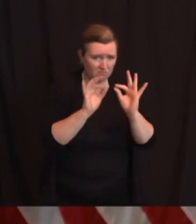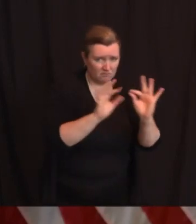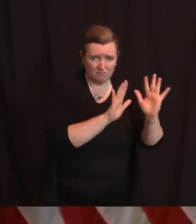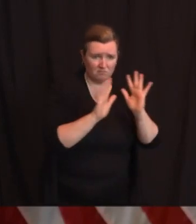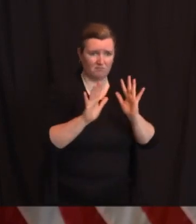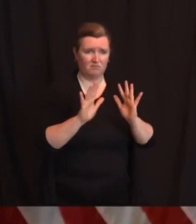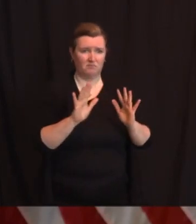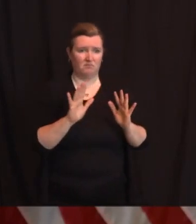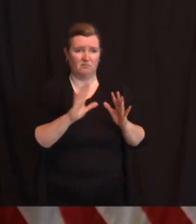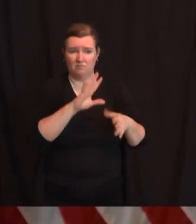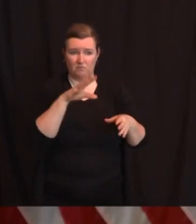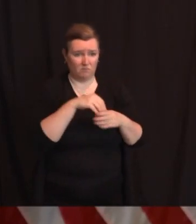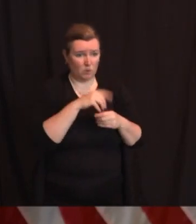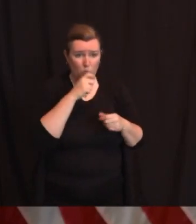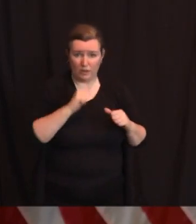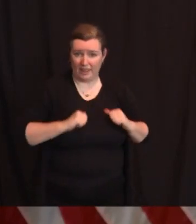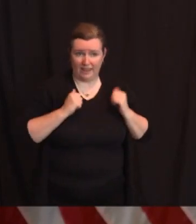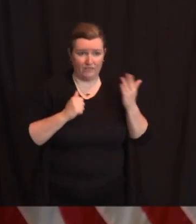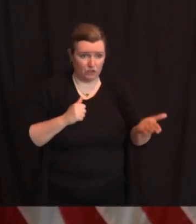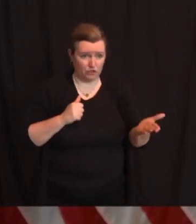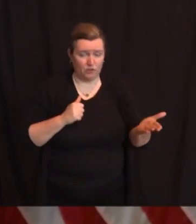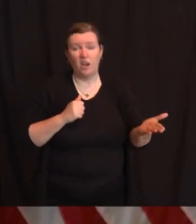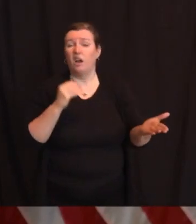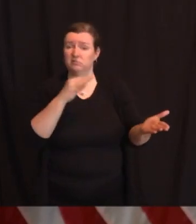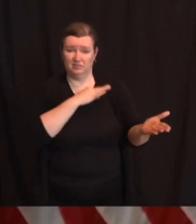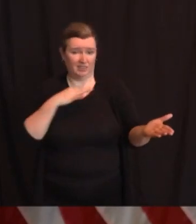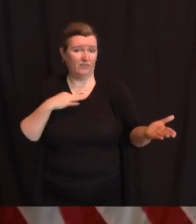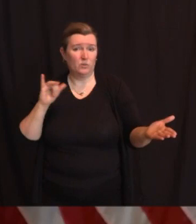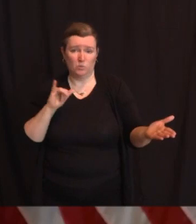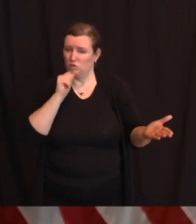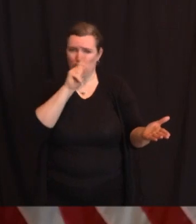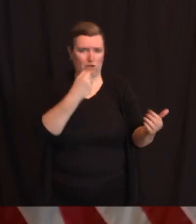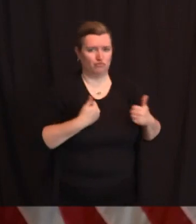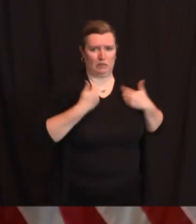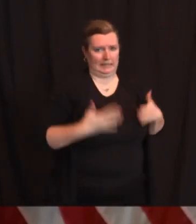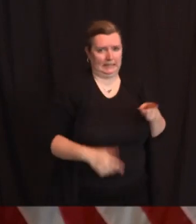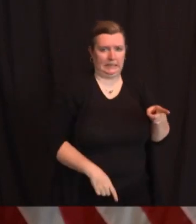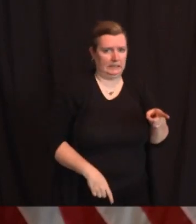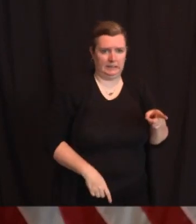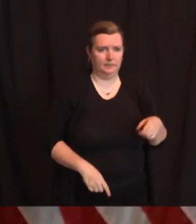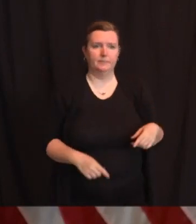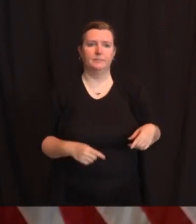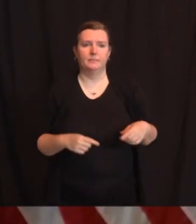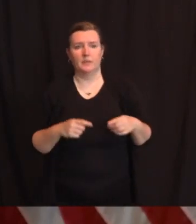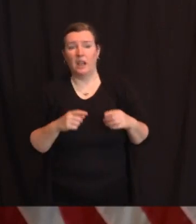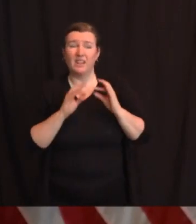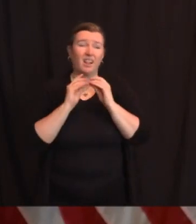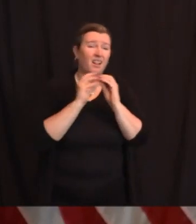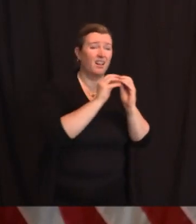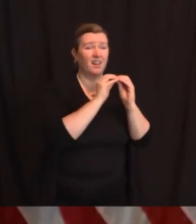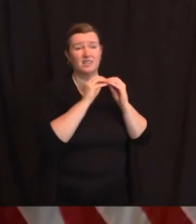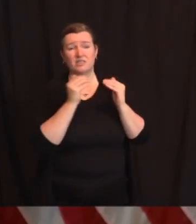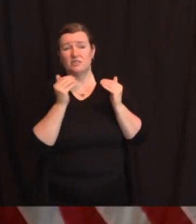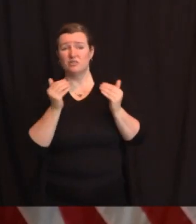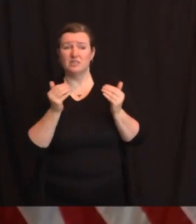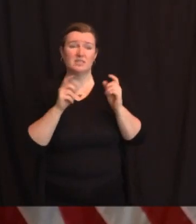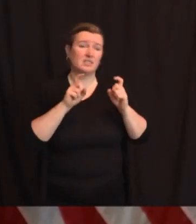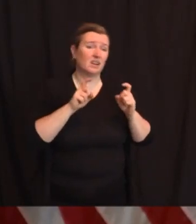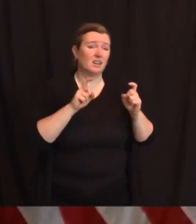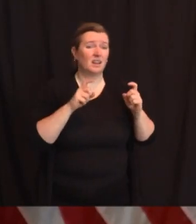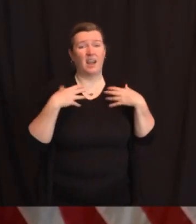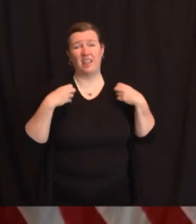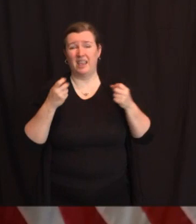staff. I don't think we need to spend a whole lot of time debating whether or not we need to test healthcare workers as universally